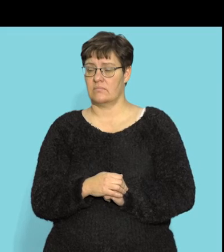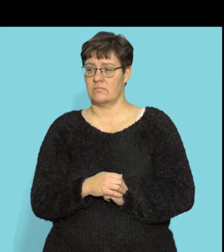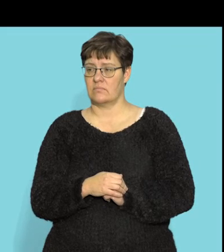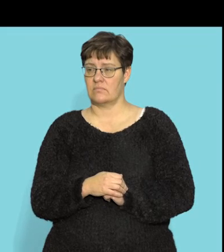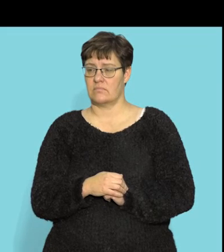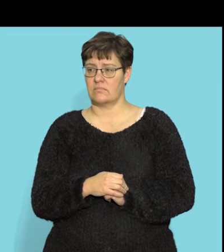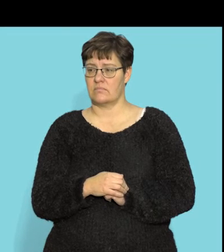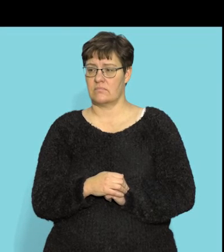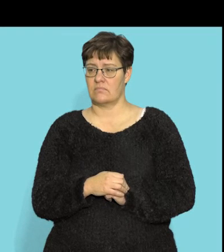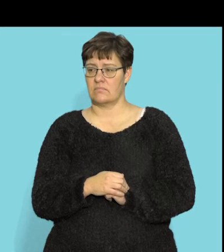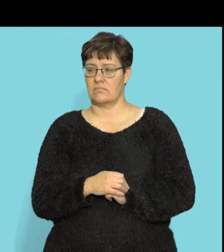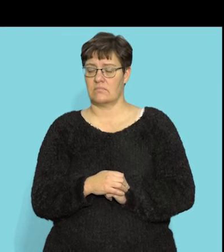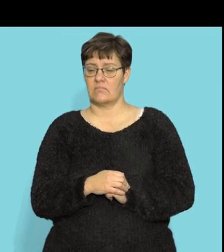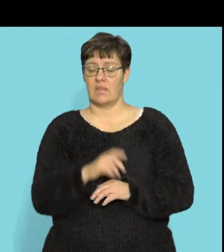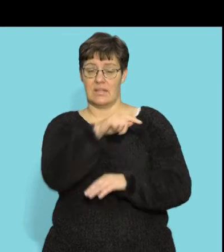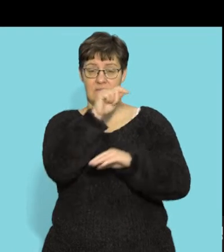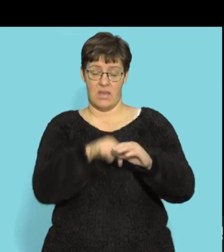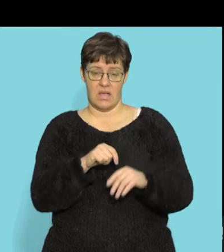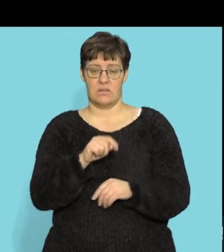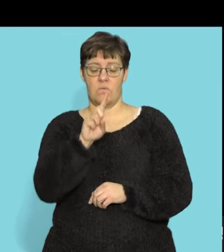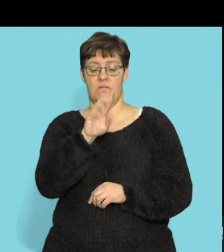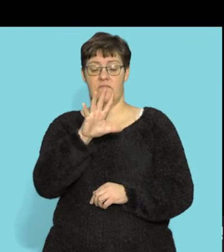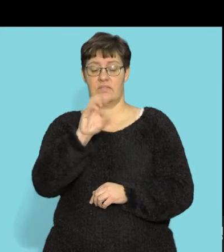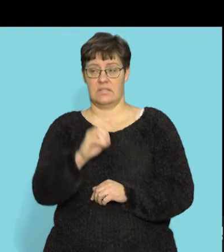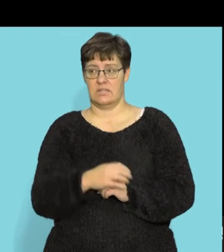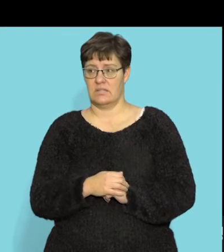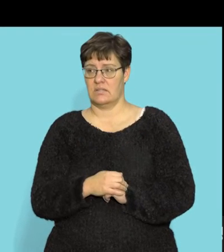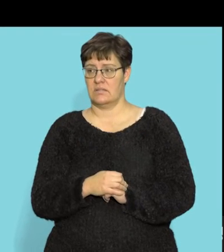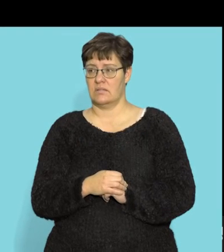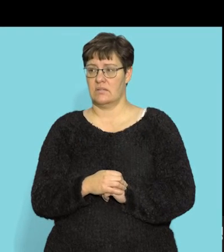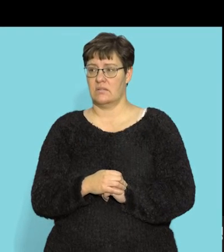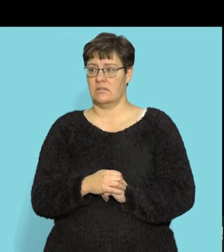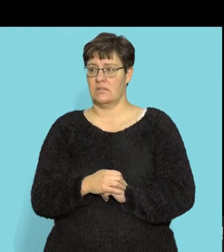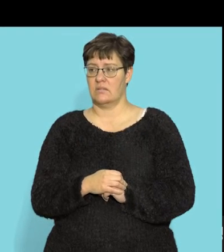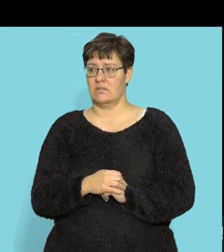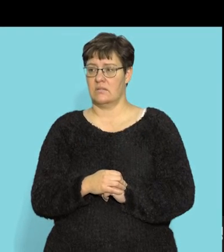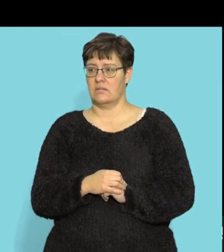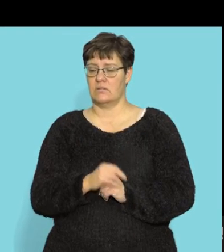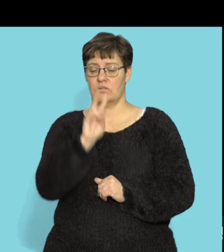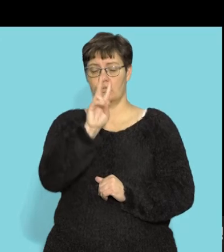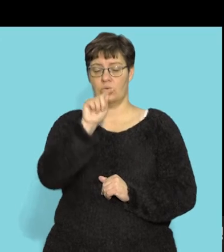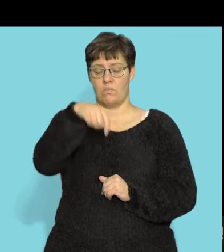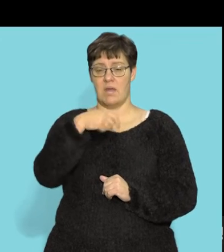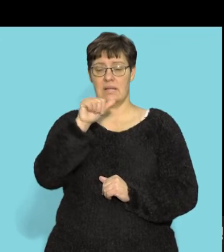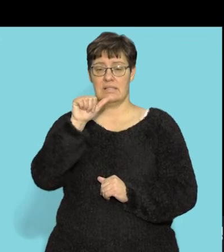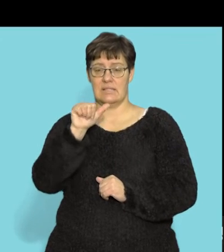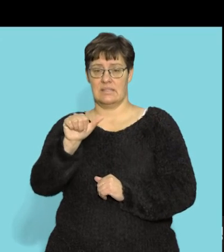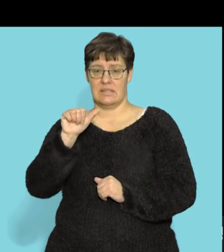okay, divided by 150, which gives us what? That's the value there,